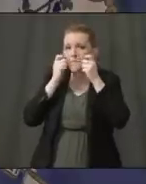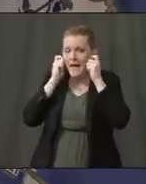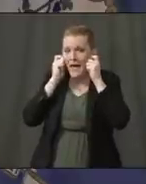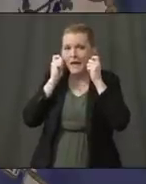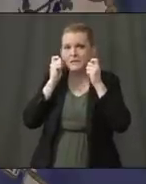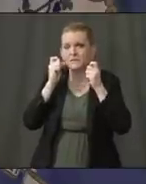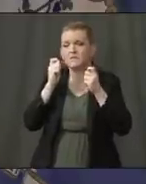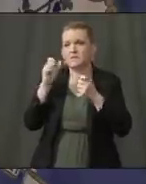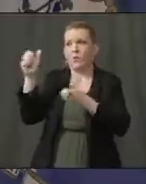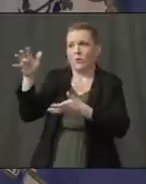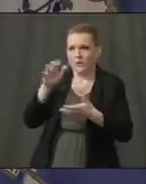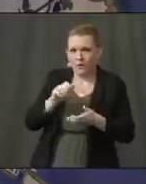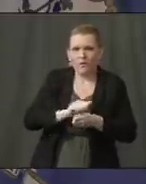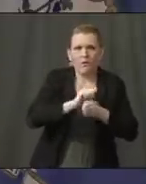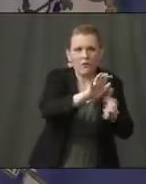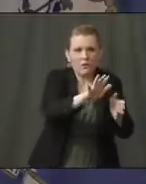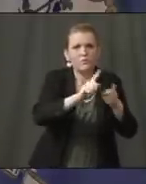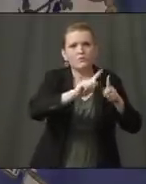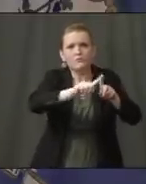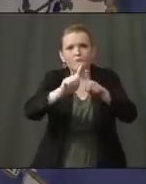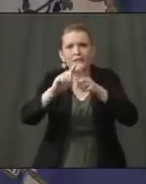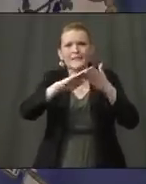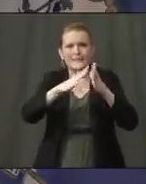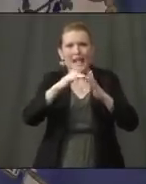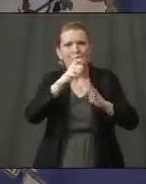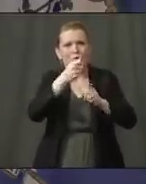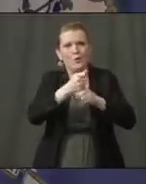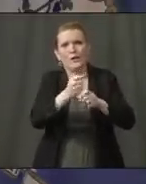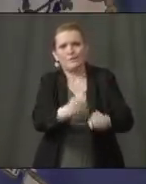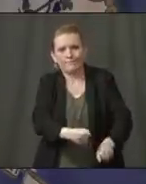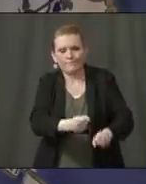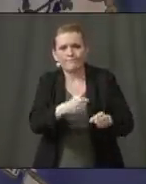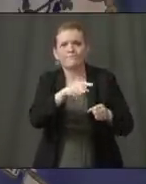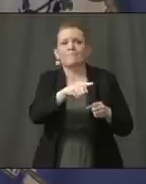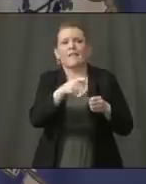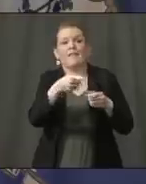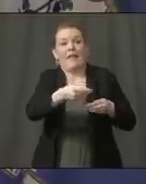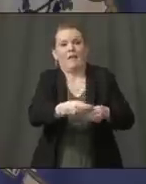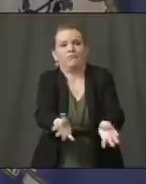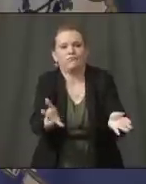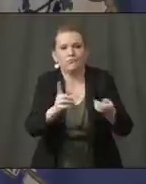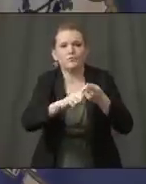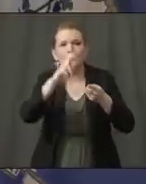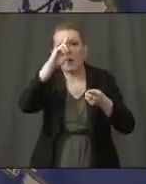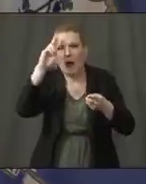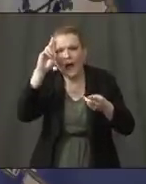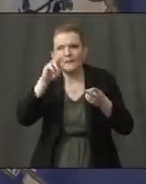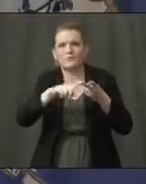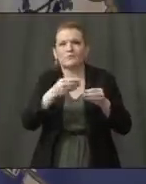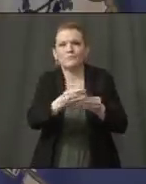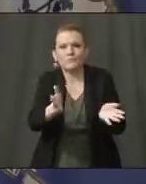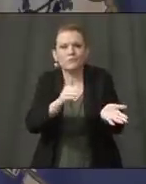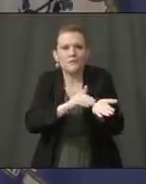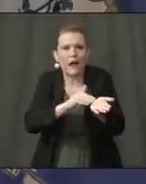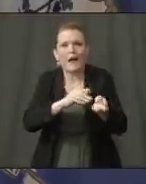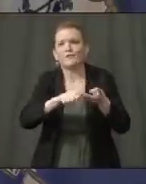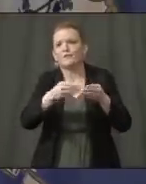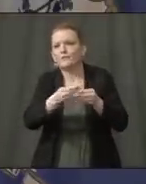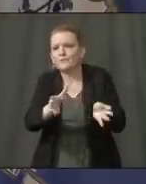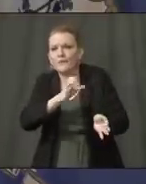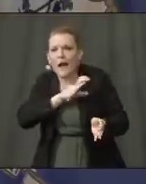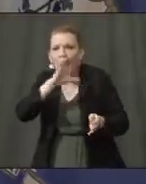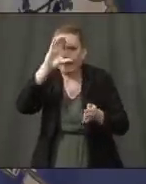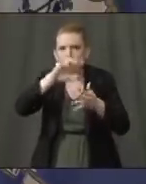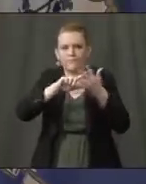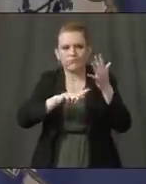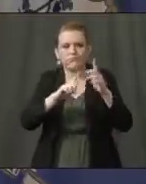nursing homes. They get out to other first responders as well as hospitals. And I like to think that for the near term, meaning the next week